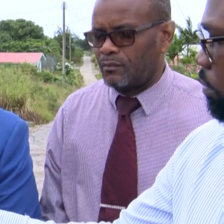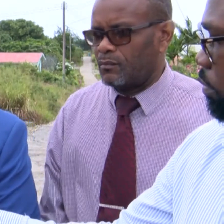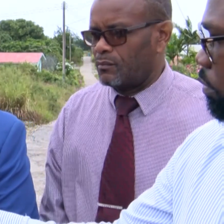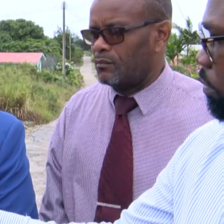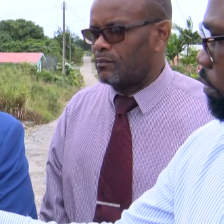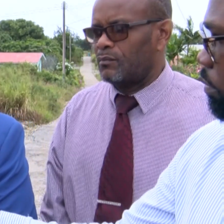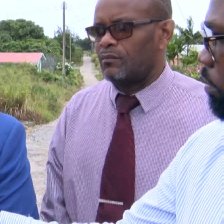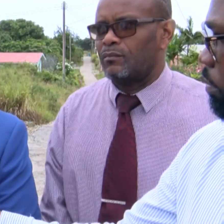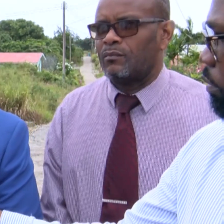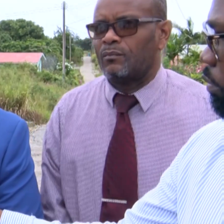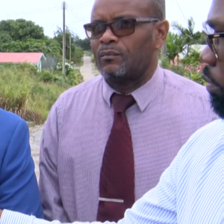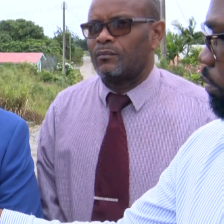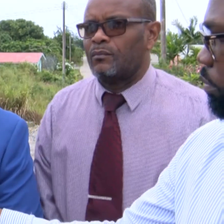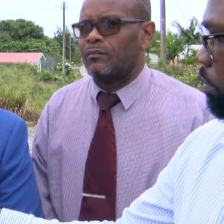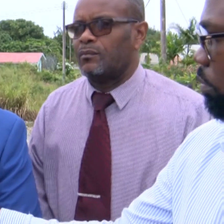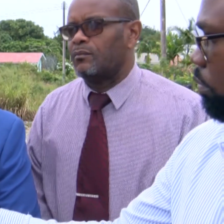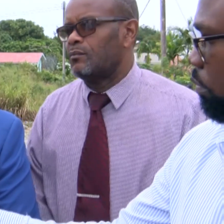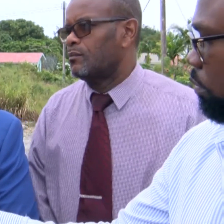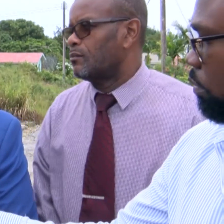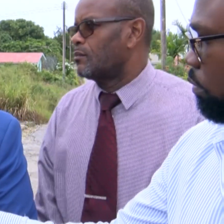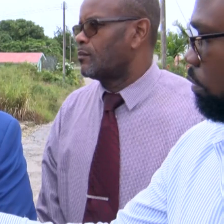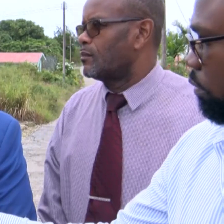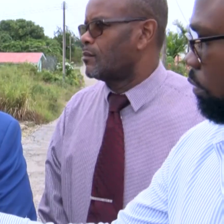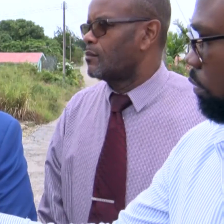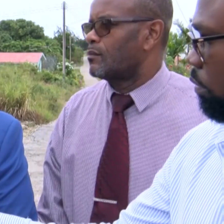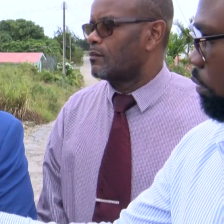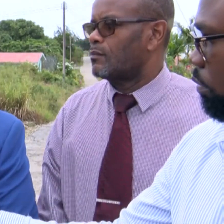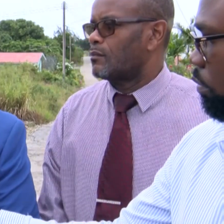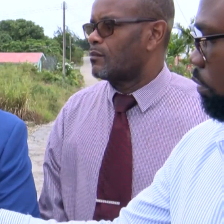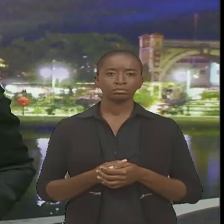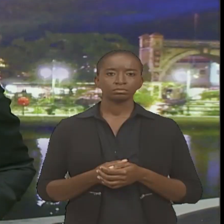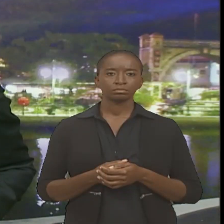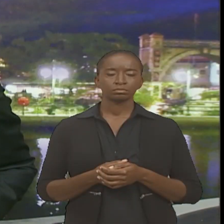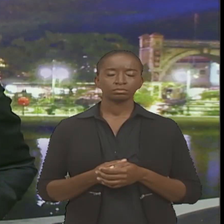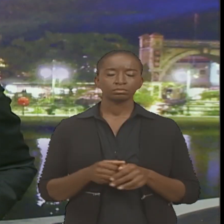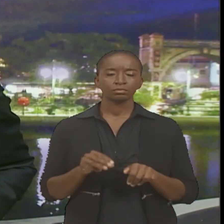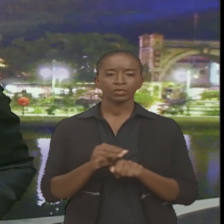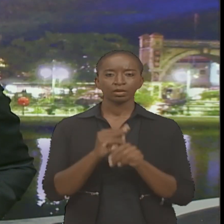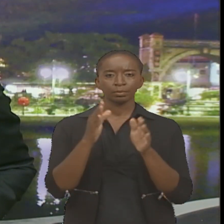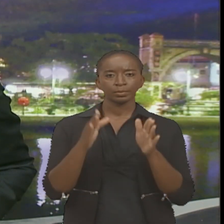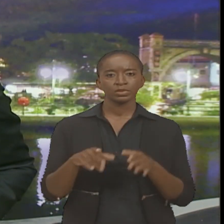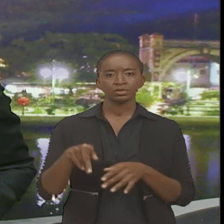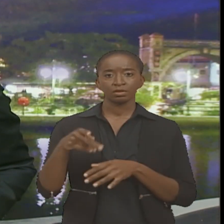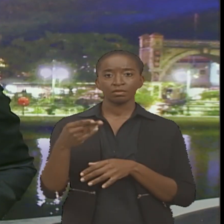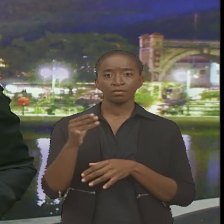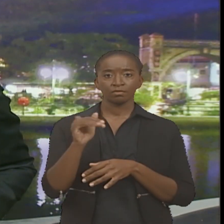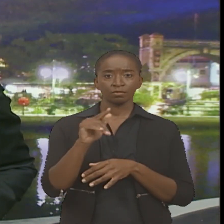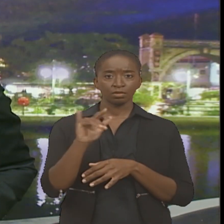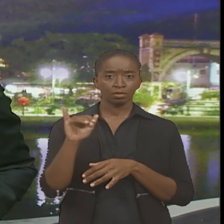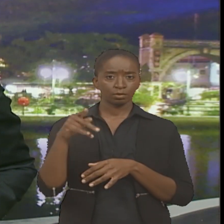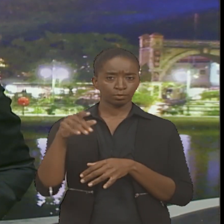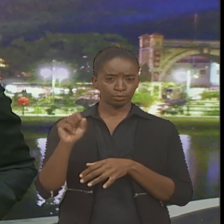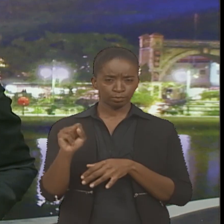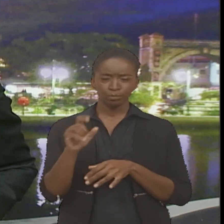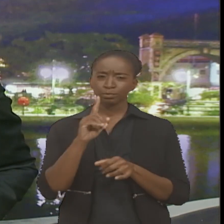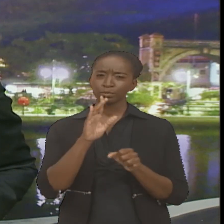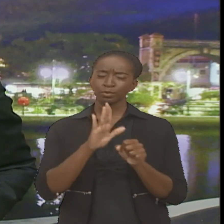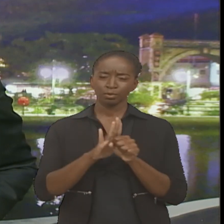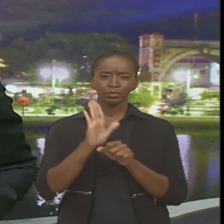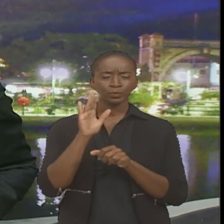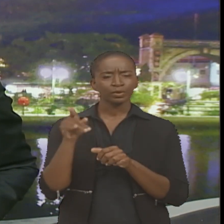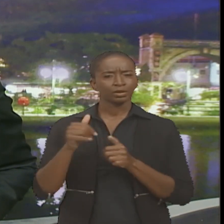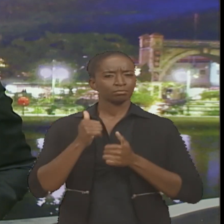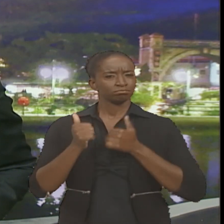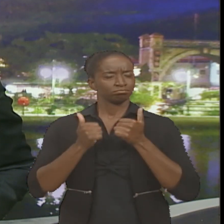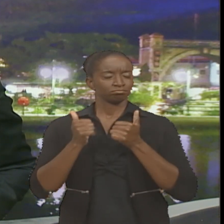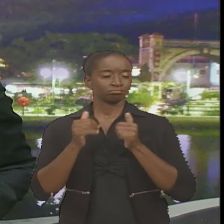to be able to benefit from a little bit better roads. Meanwhile, Minister Phillips stressed he will always do his best to